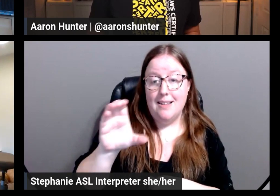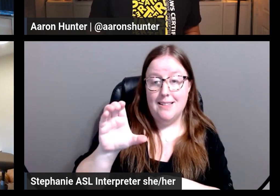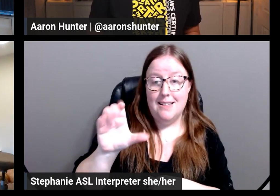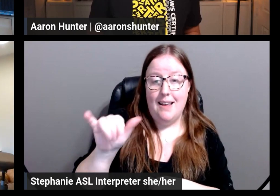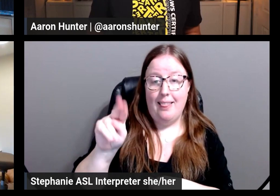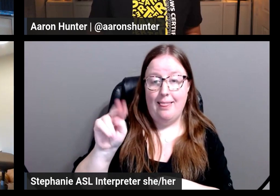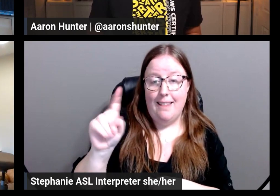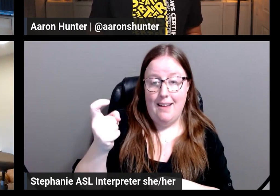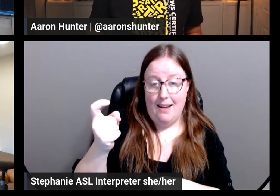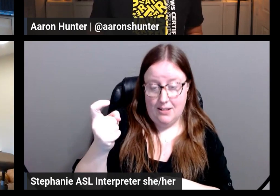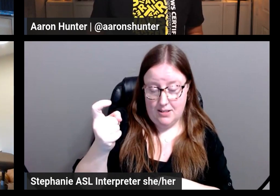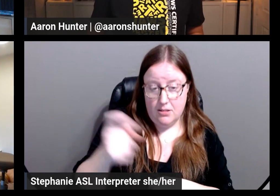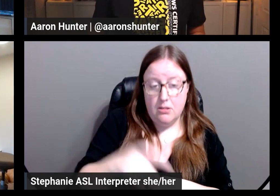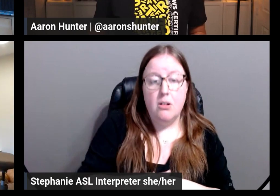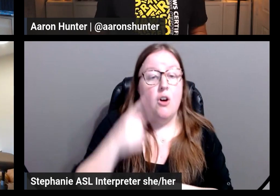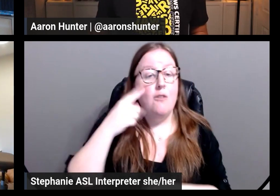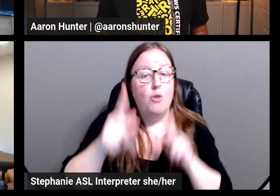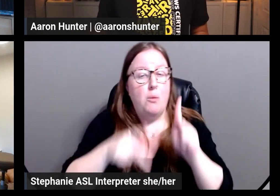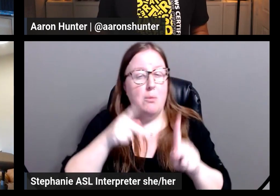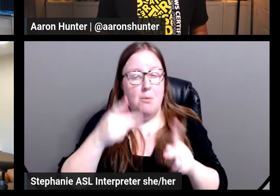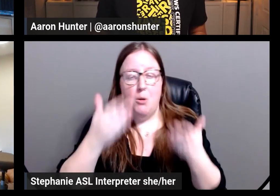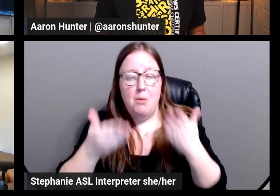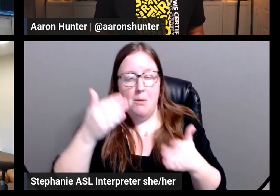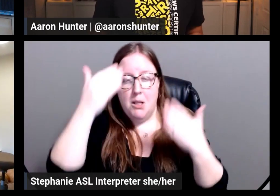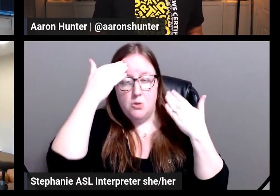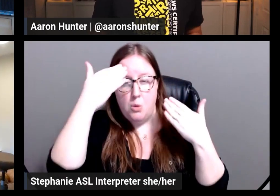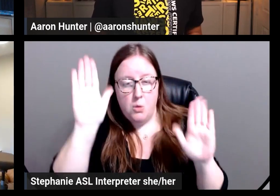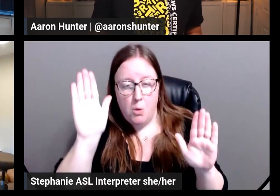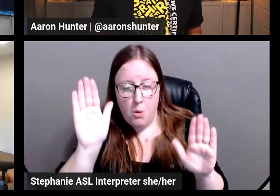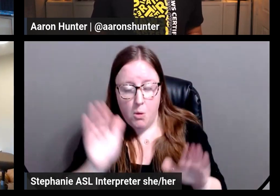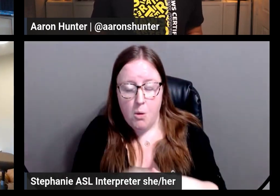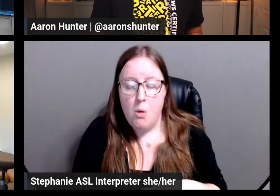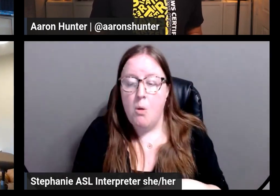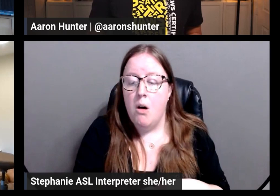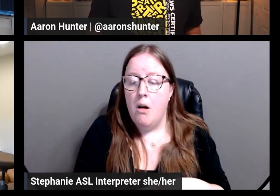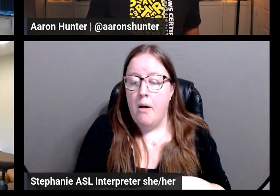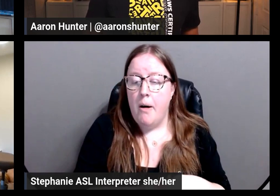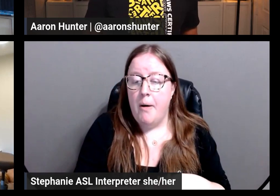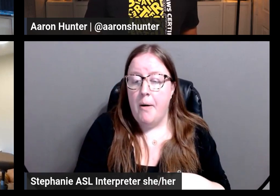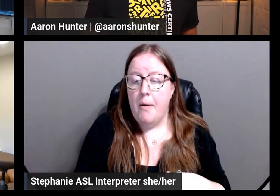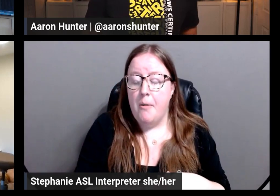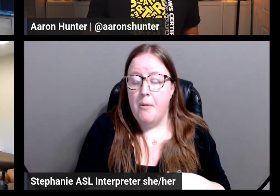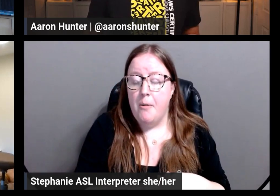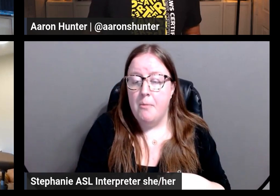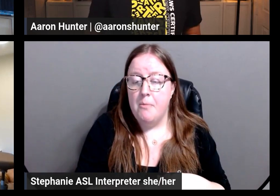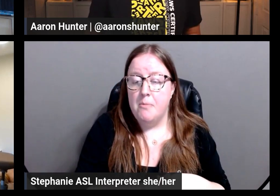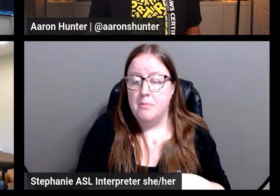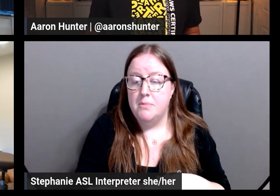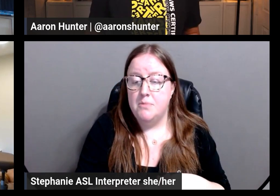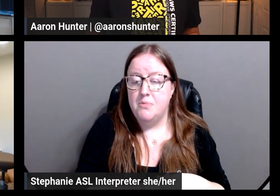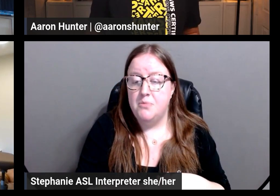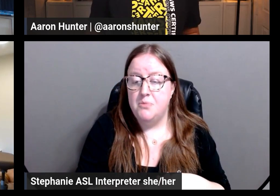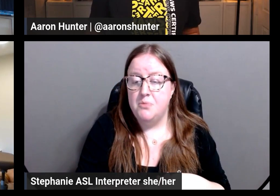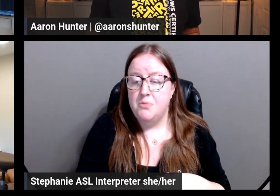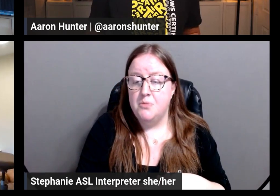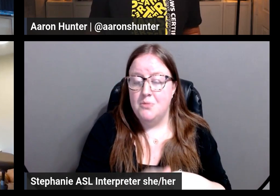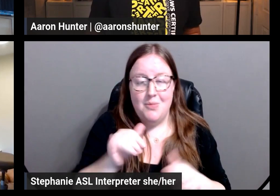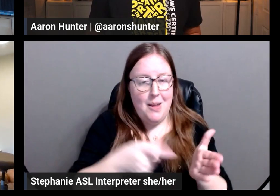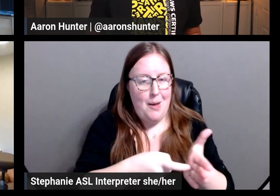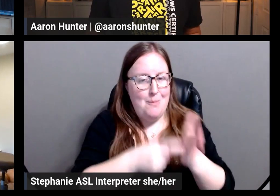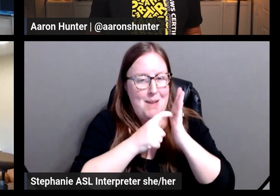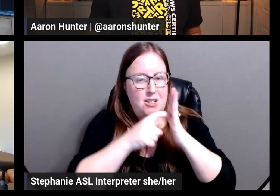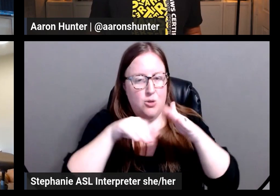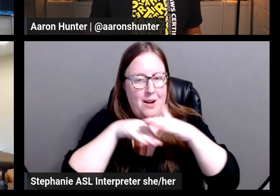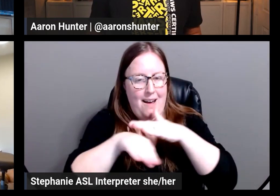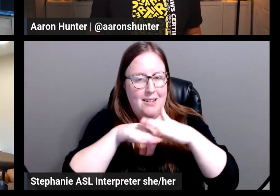is for people who aren't familiar with it, it's a mandatory access